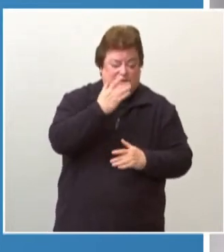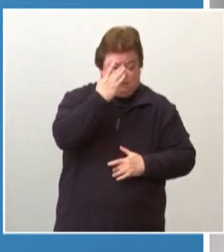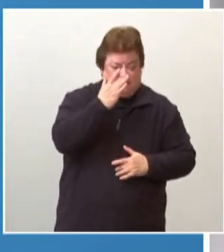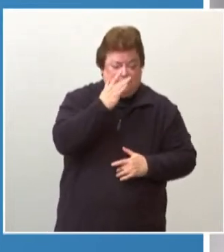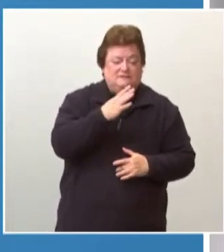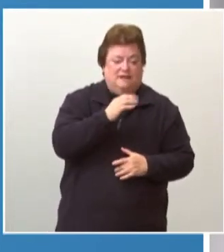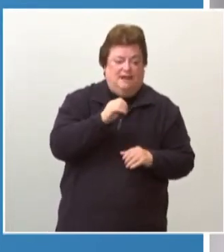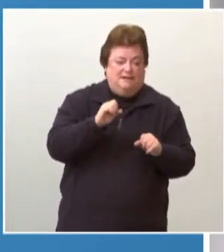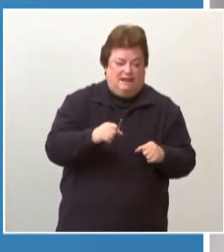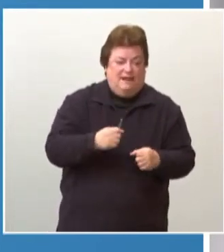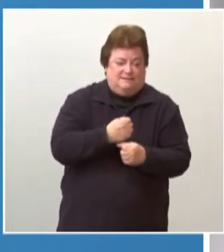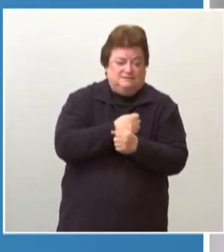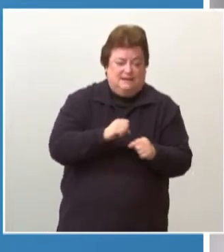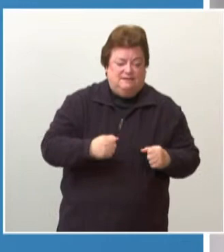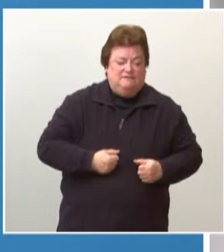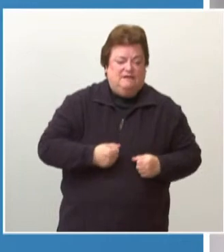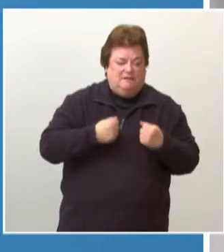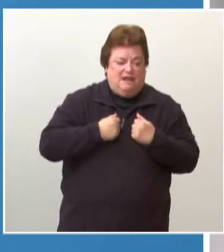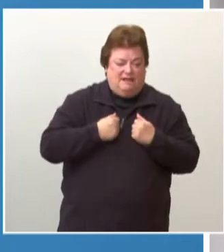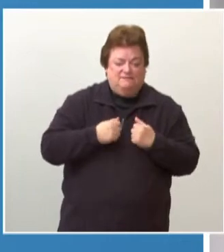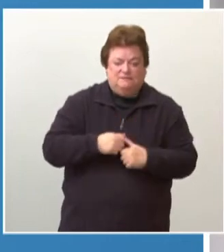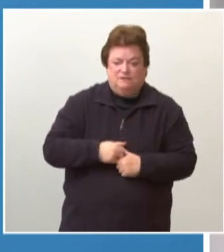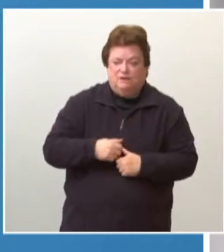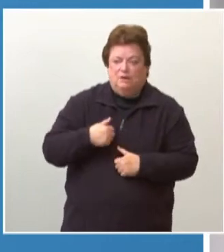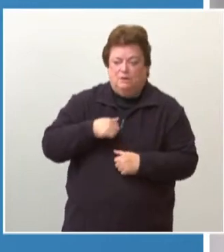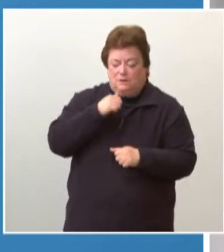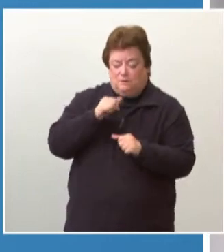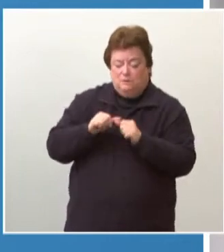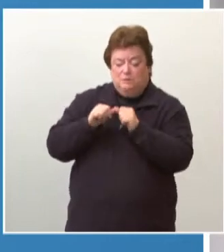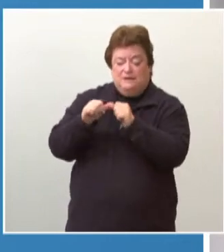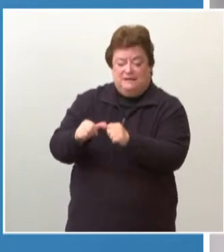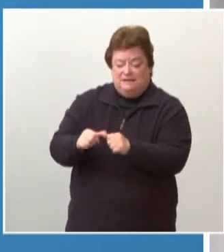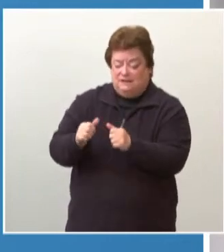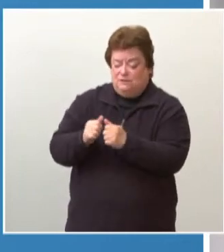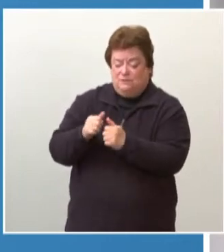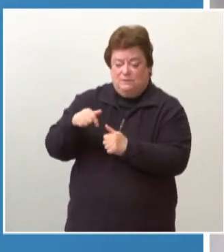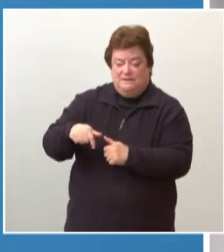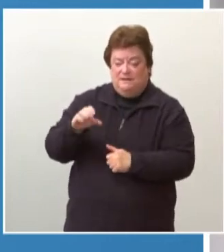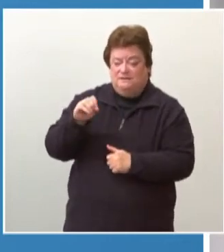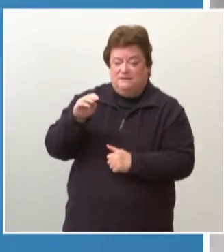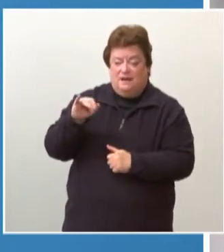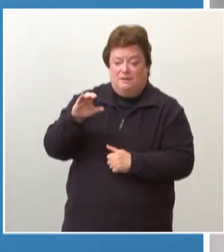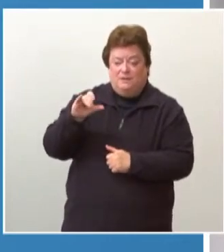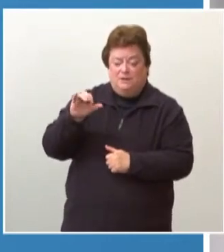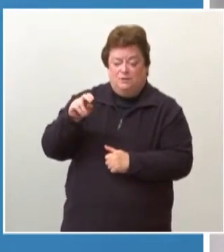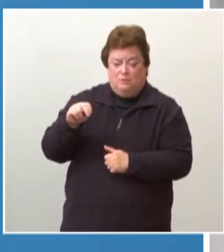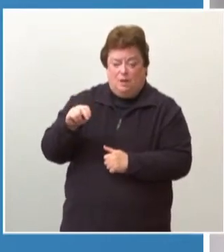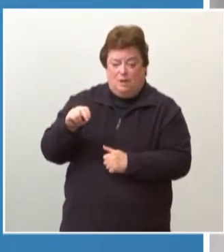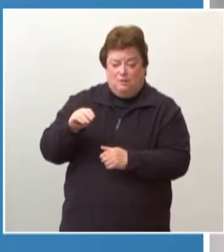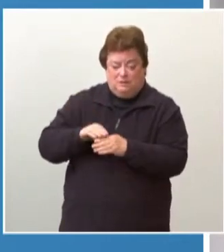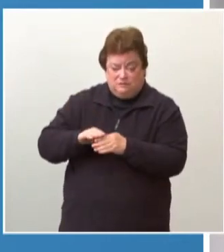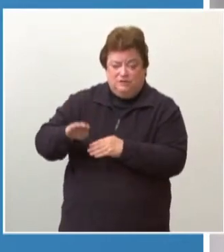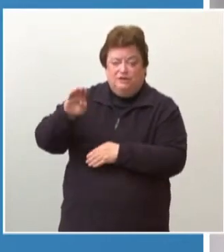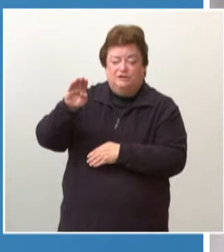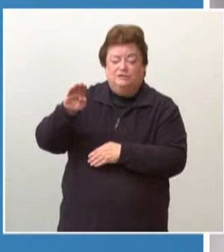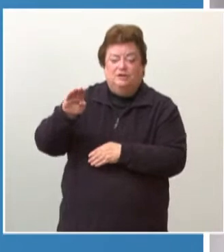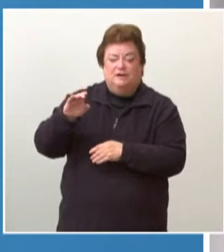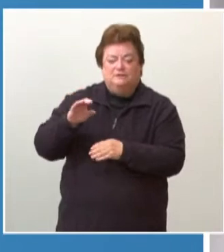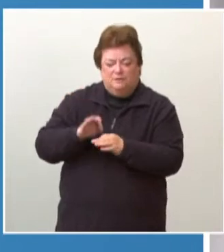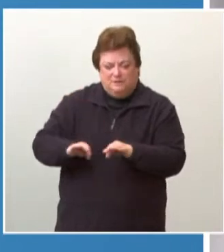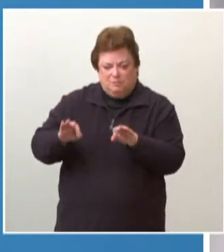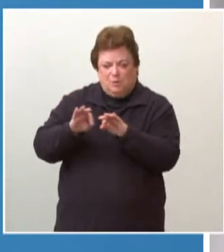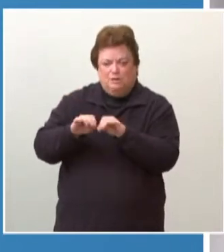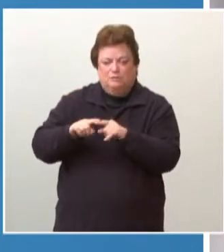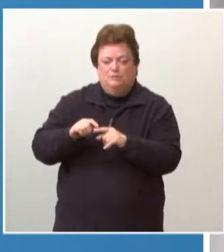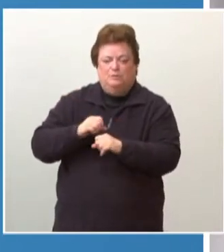lives. We will continue to be in this Omicron surge for weeks, and it's important to act now to protect yourself and your